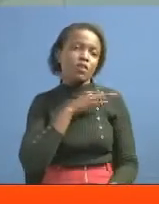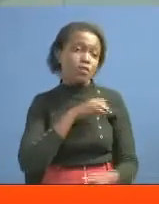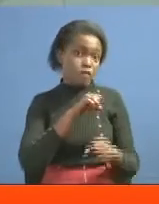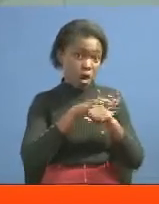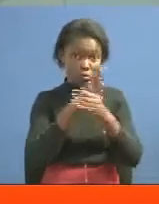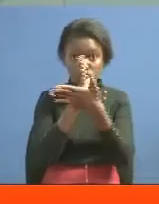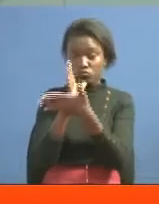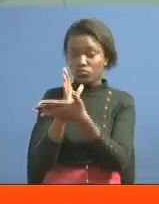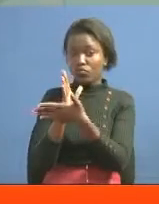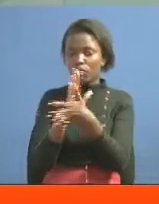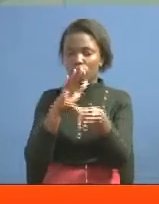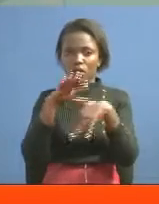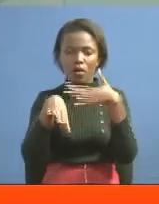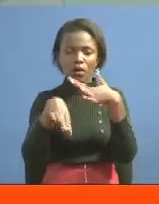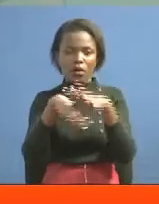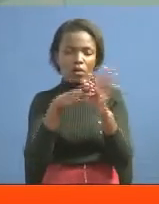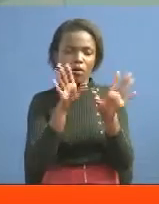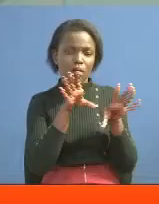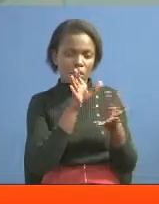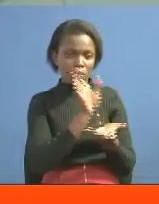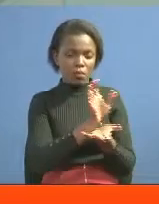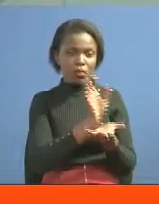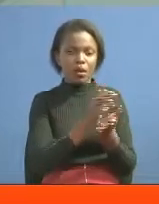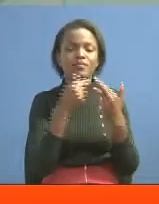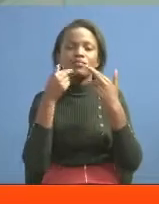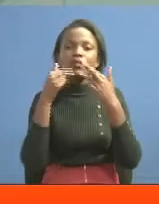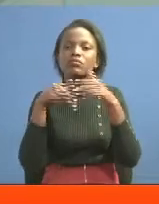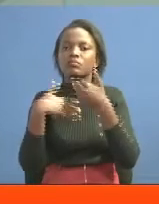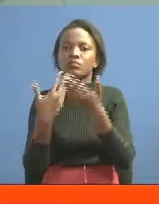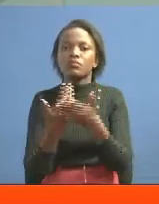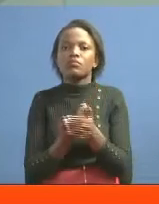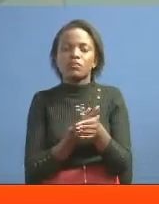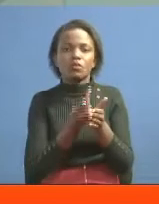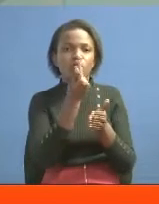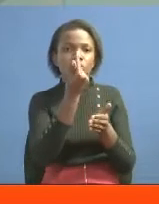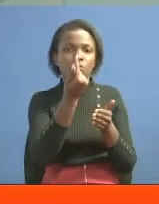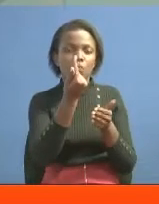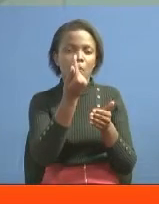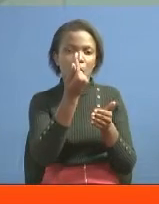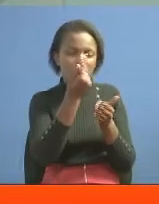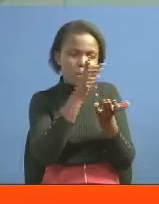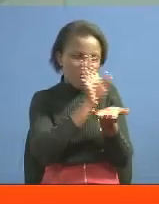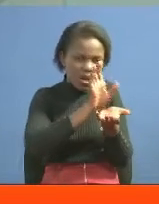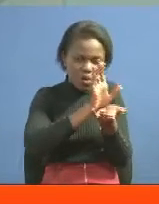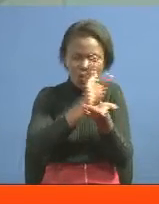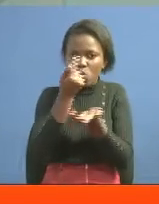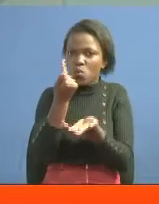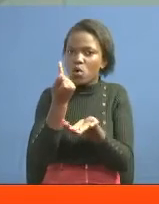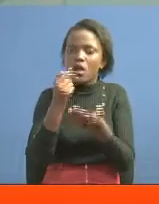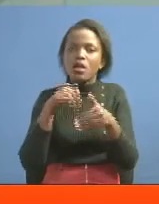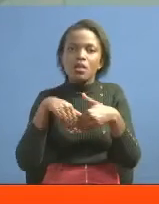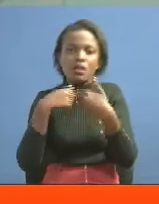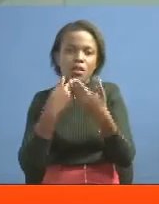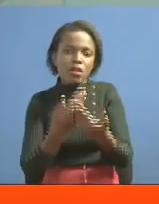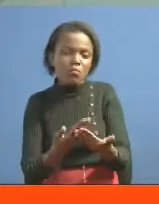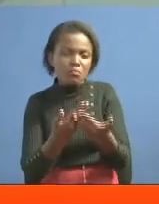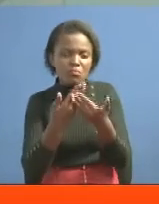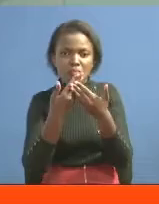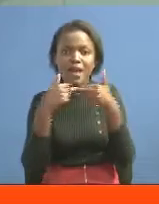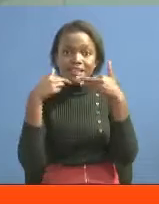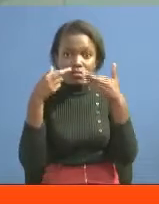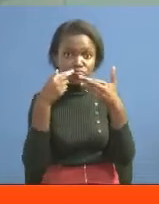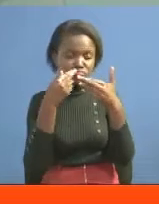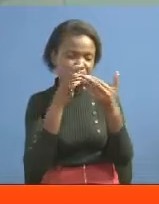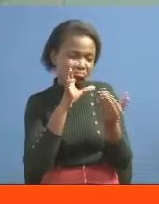weeks ago, I think all banks released their first quarter reports, and you could see, I think only one bank reported a profit. And same